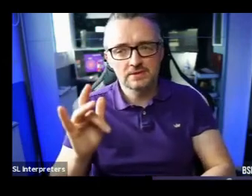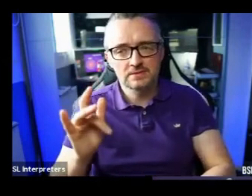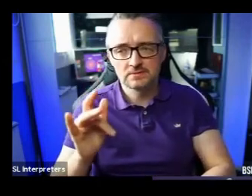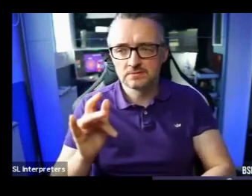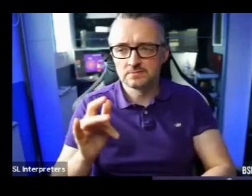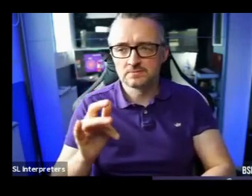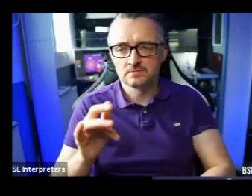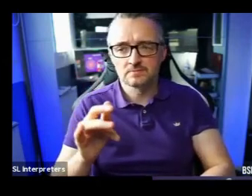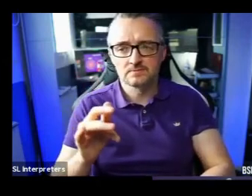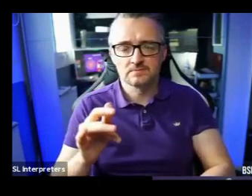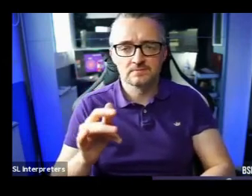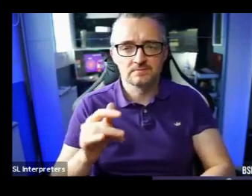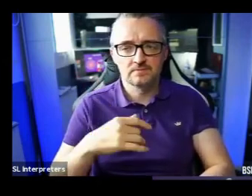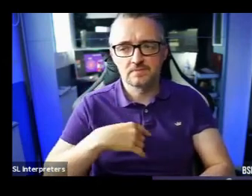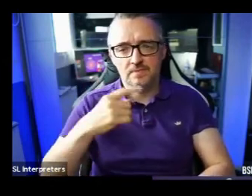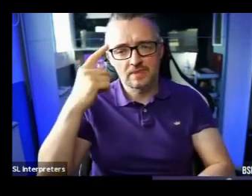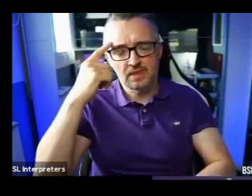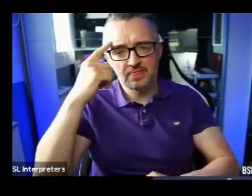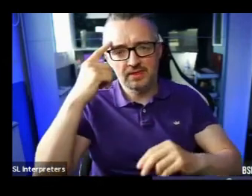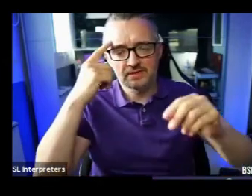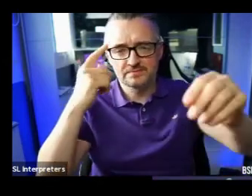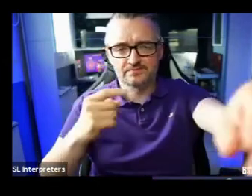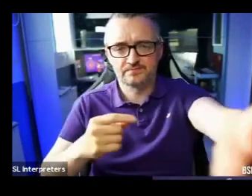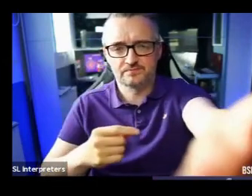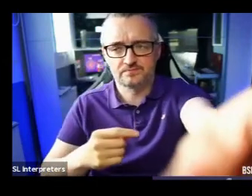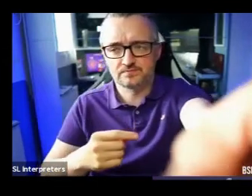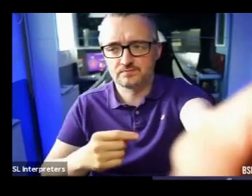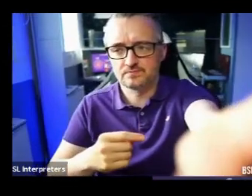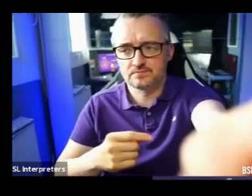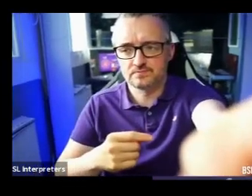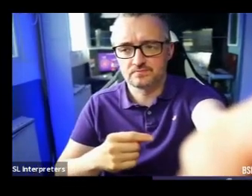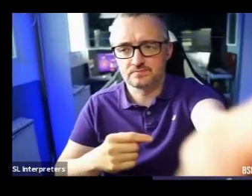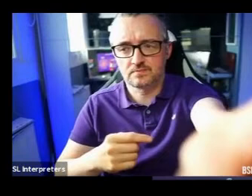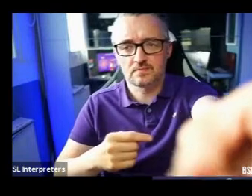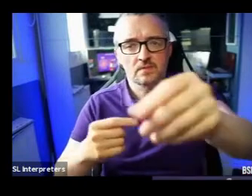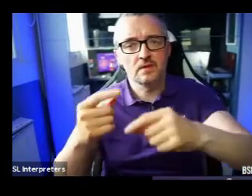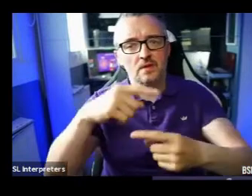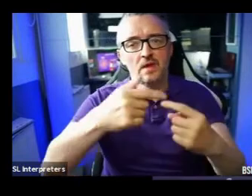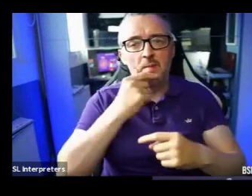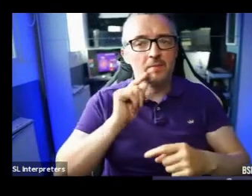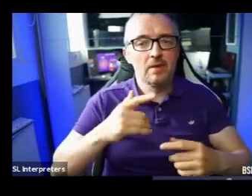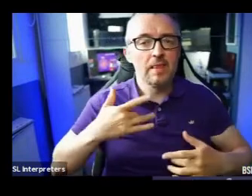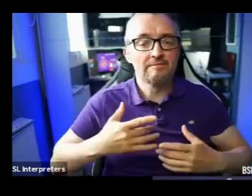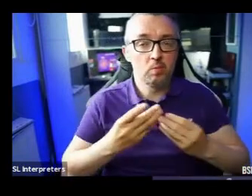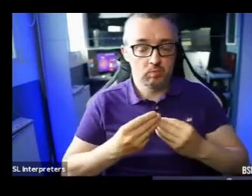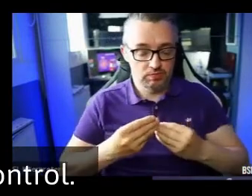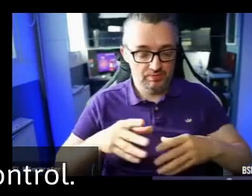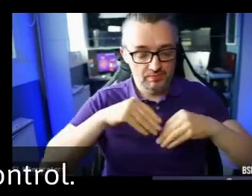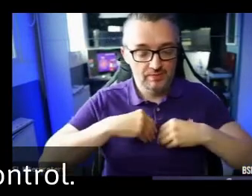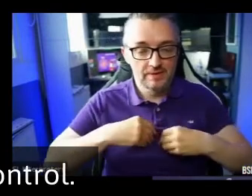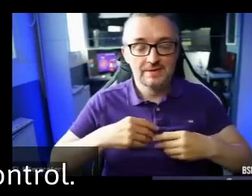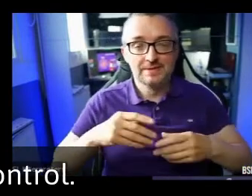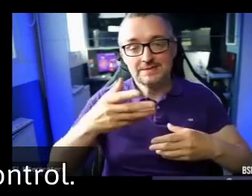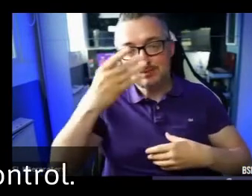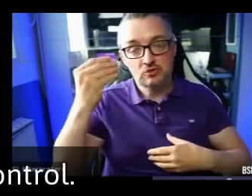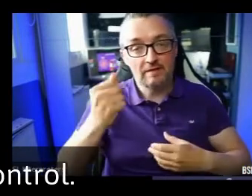2010, I don't think it would be unfair to have described the way that we think about and the way that people living with dementia felt, to say